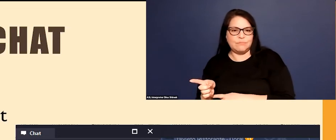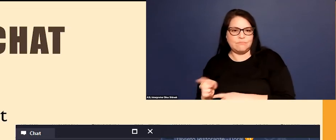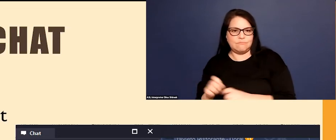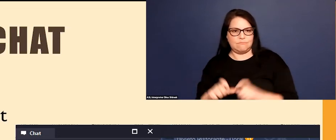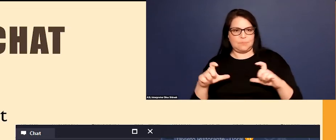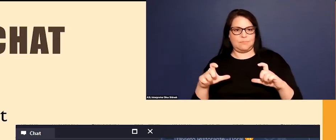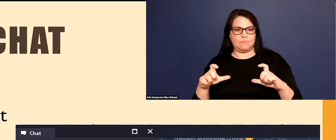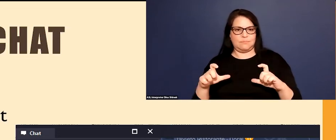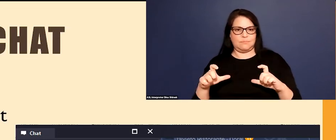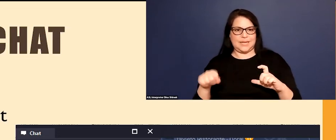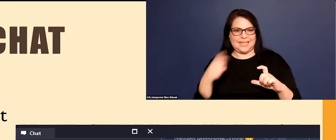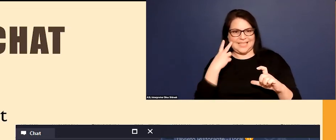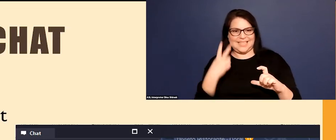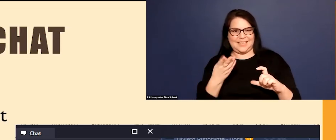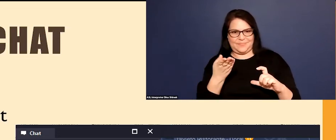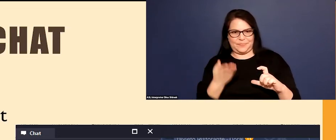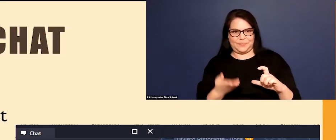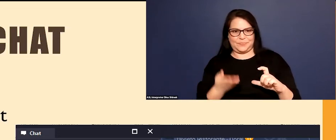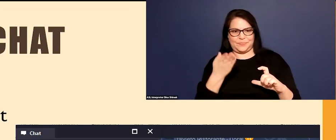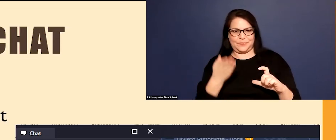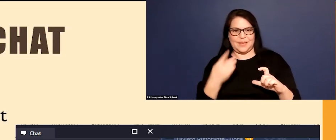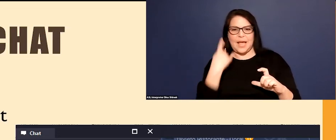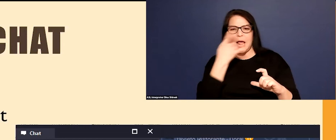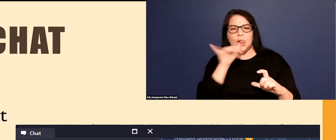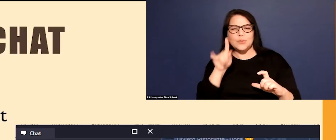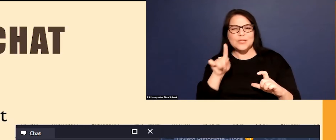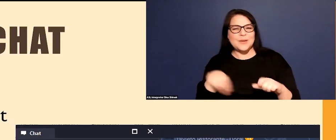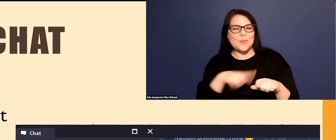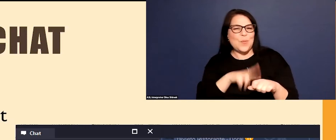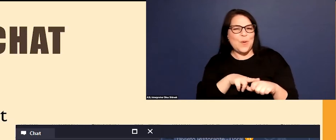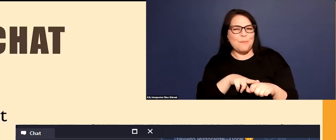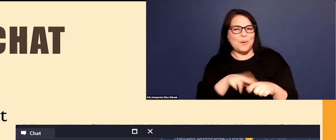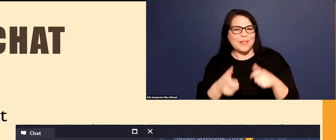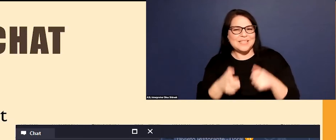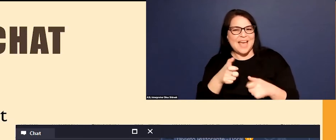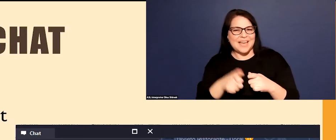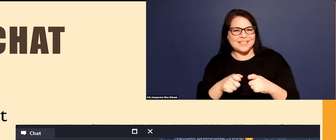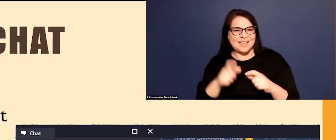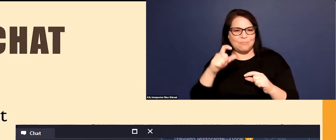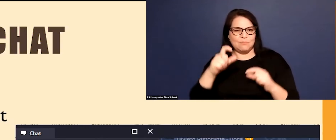our screen and looks like a normal text message conversation.